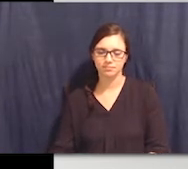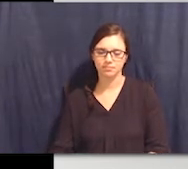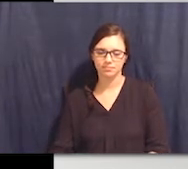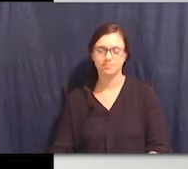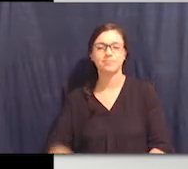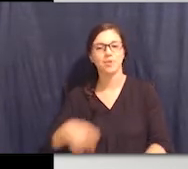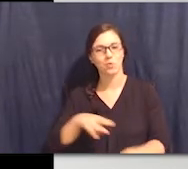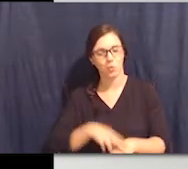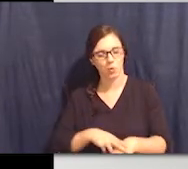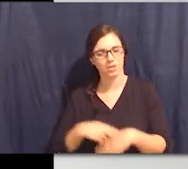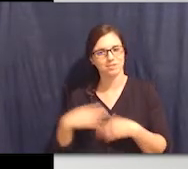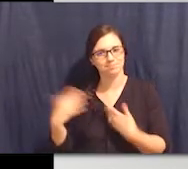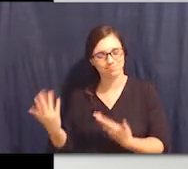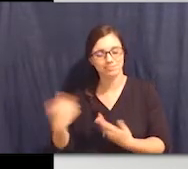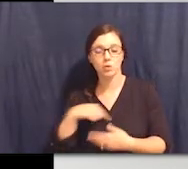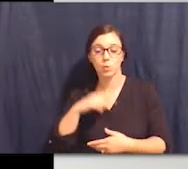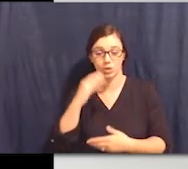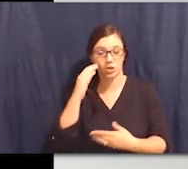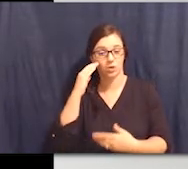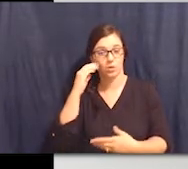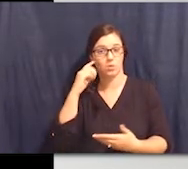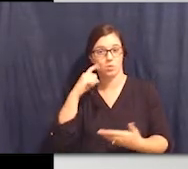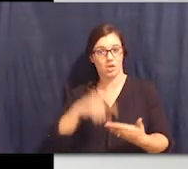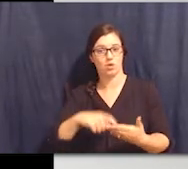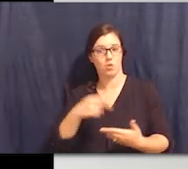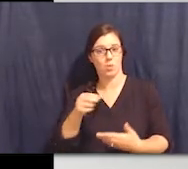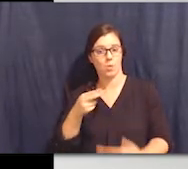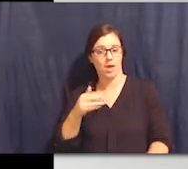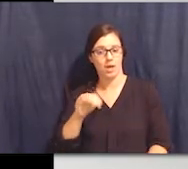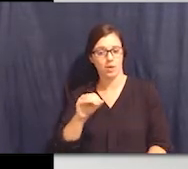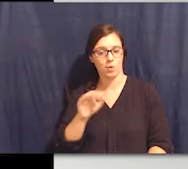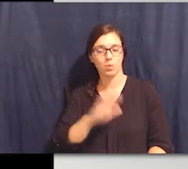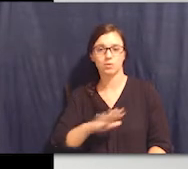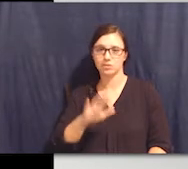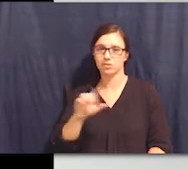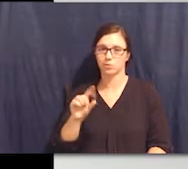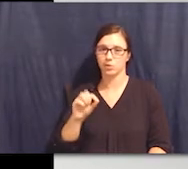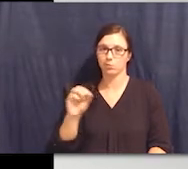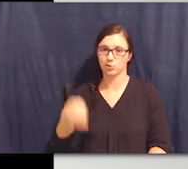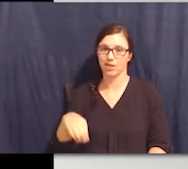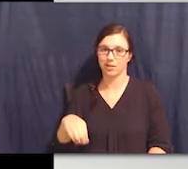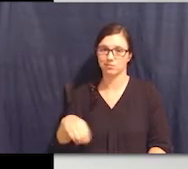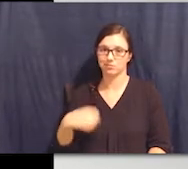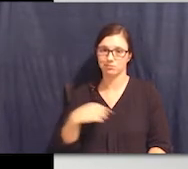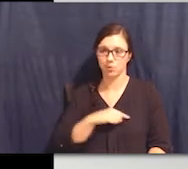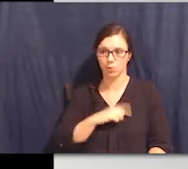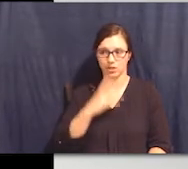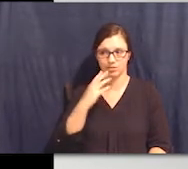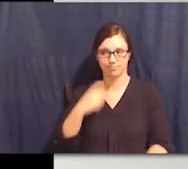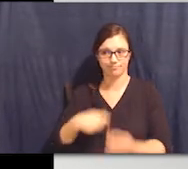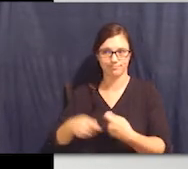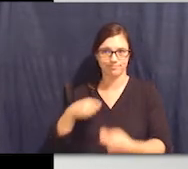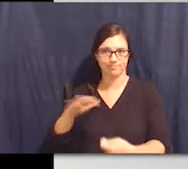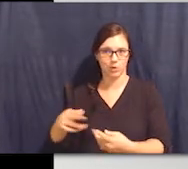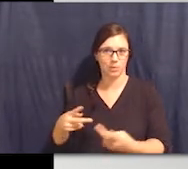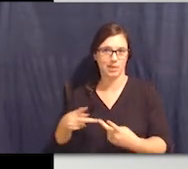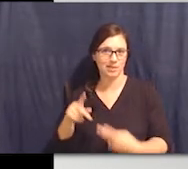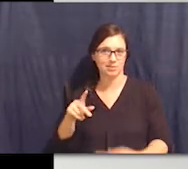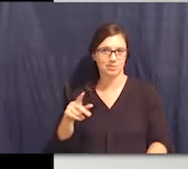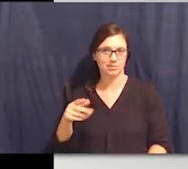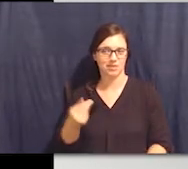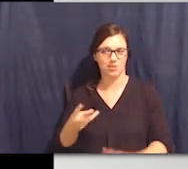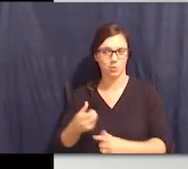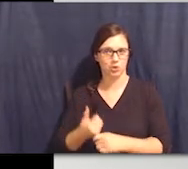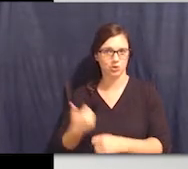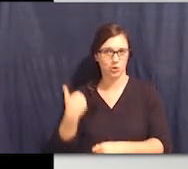And of course, you know, we were where Ohio was. Ohio is about 20%. We were there a few years ago. But it